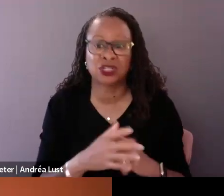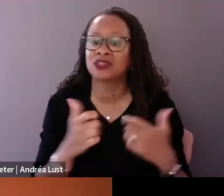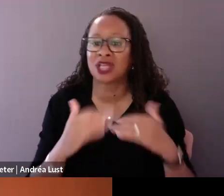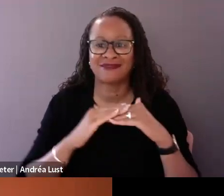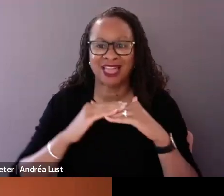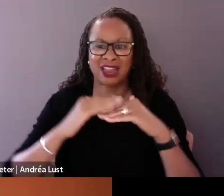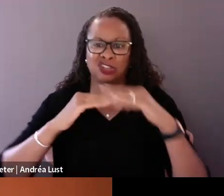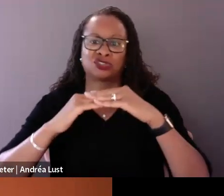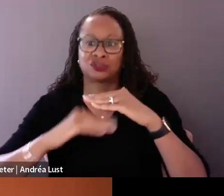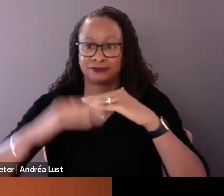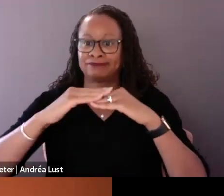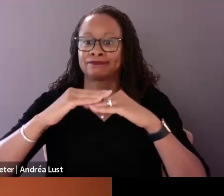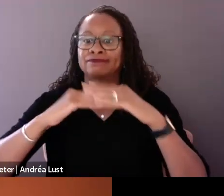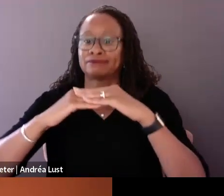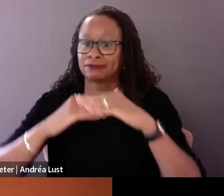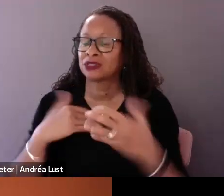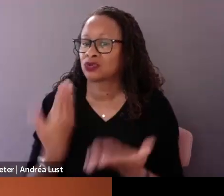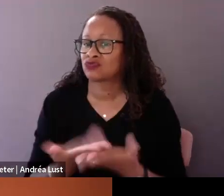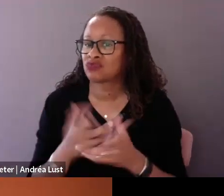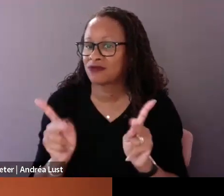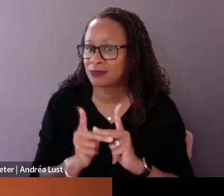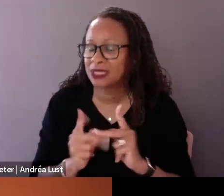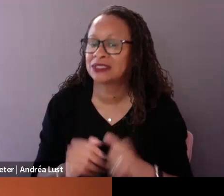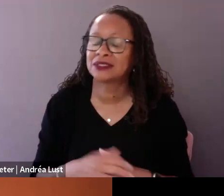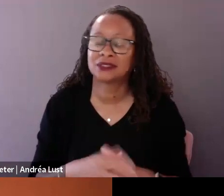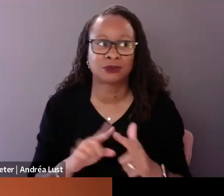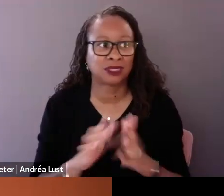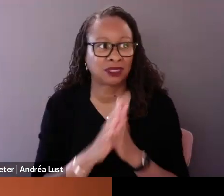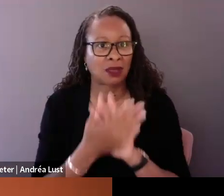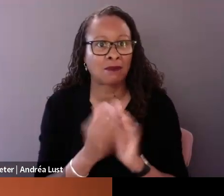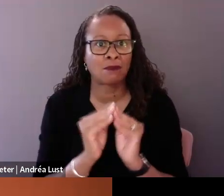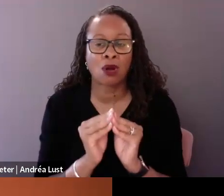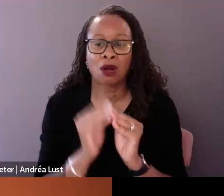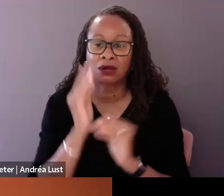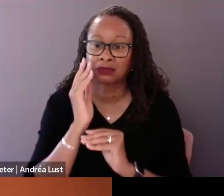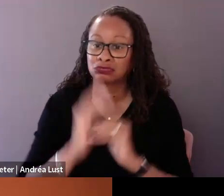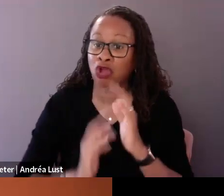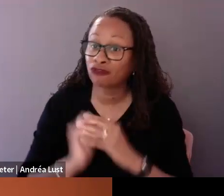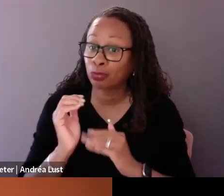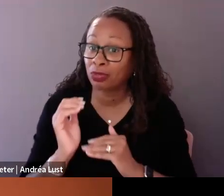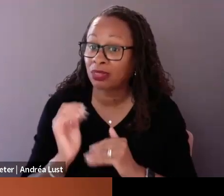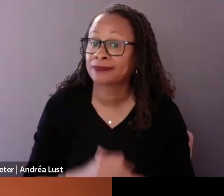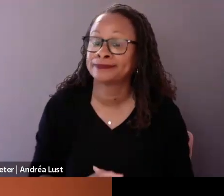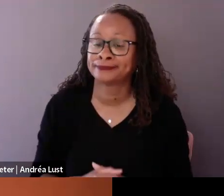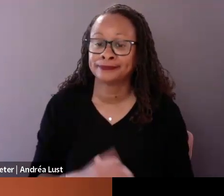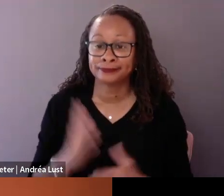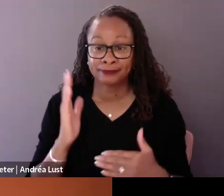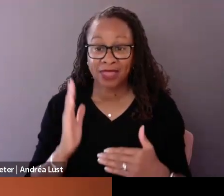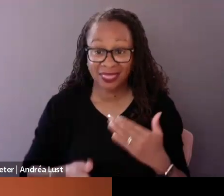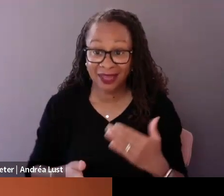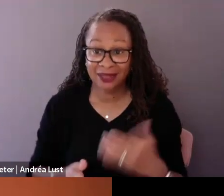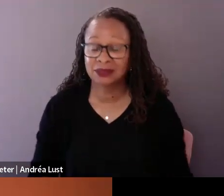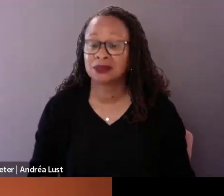to sort of, you know, getting to a place of comfort. And in the end, though, I think, you